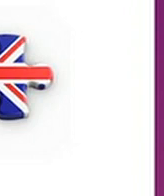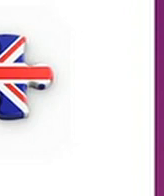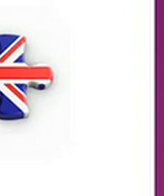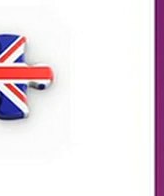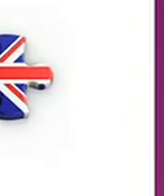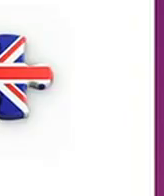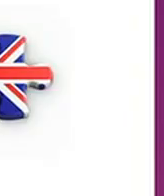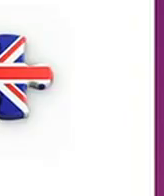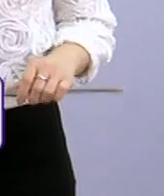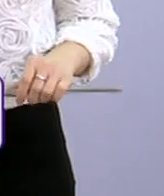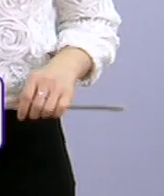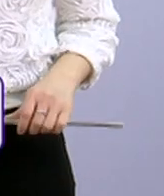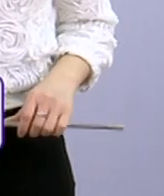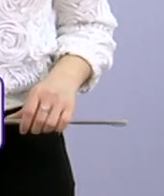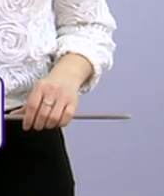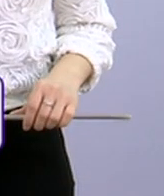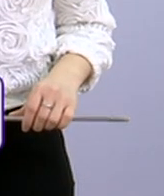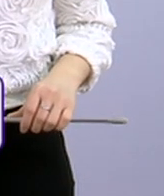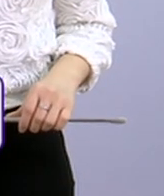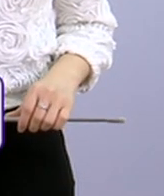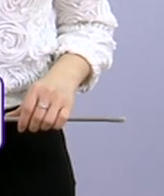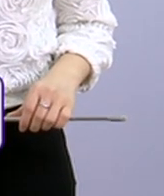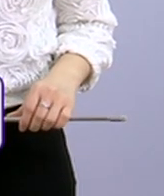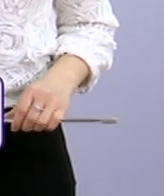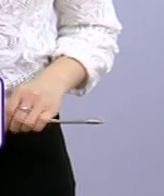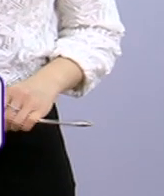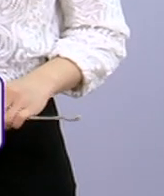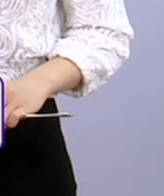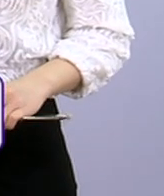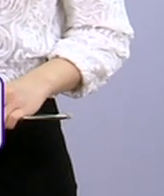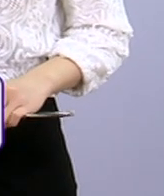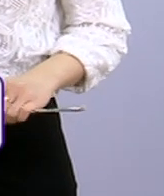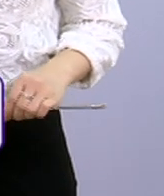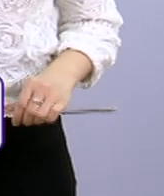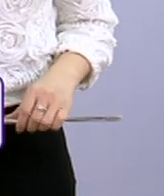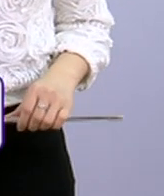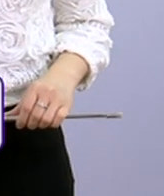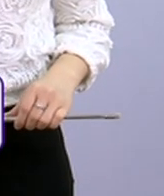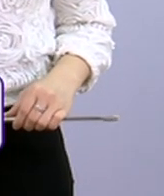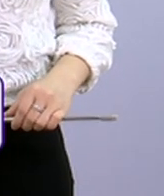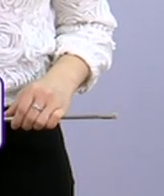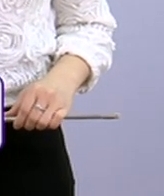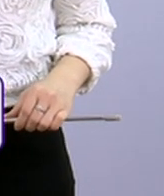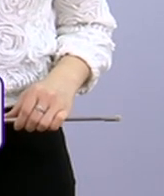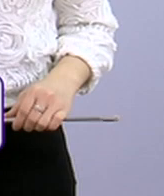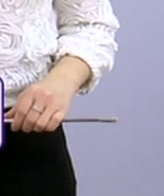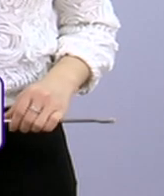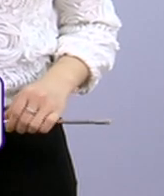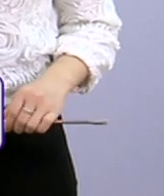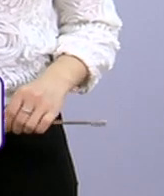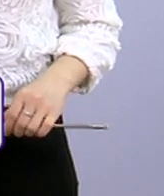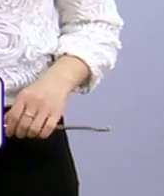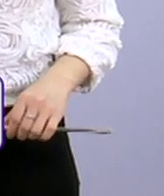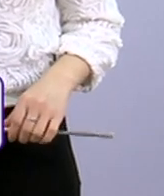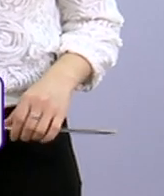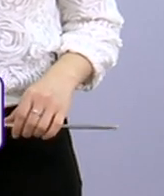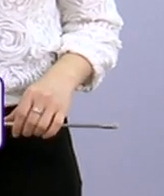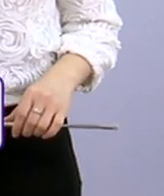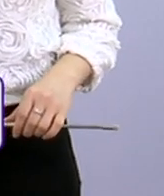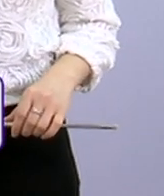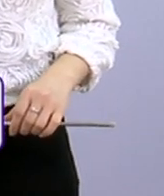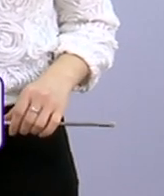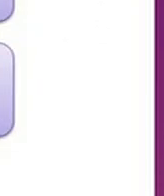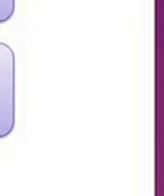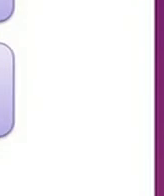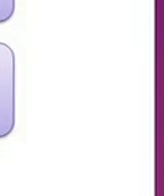job. Dear children, look at the sentences, please. As you have noticed, there are some